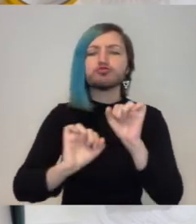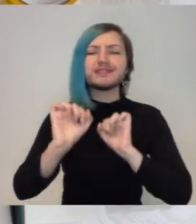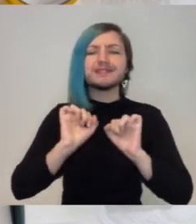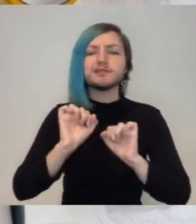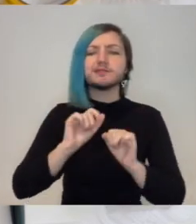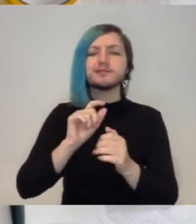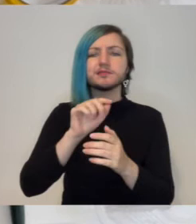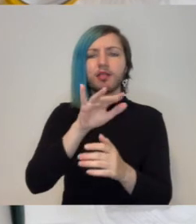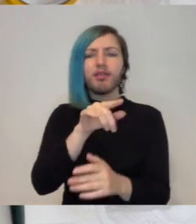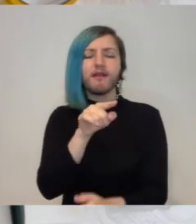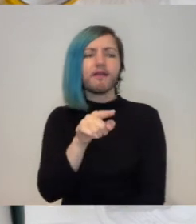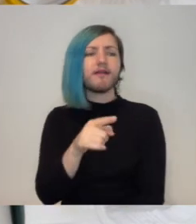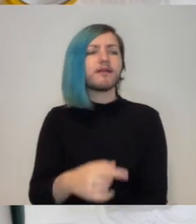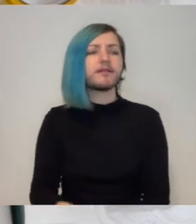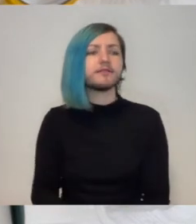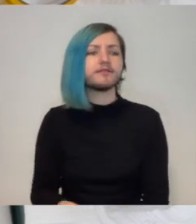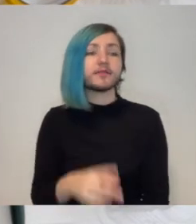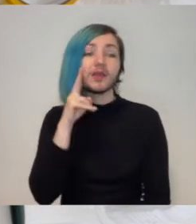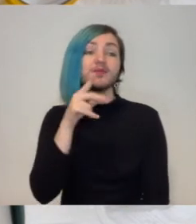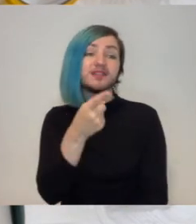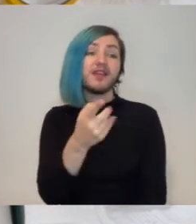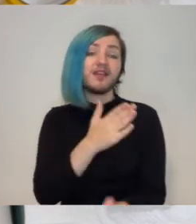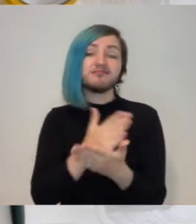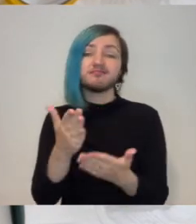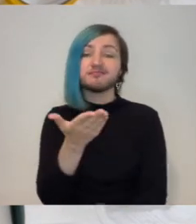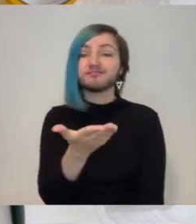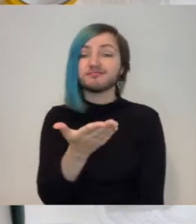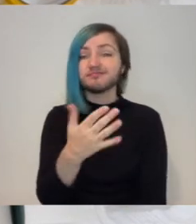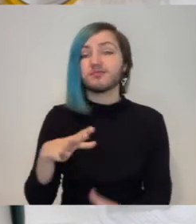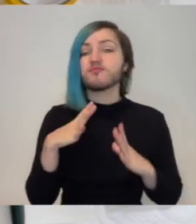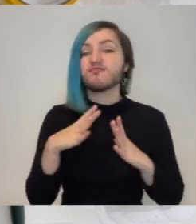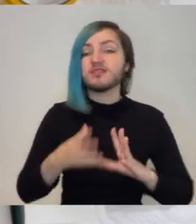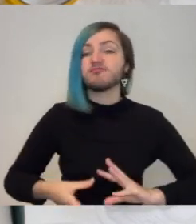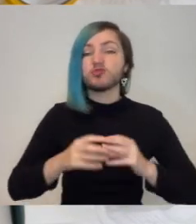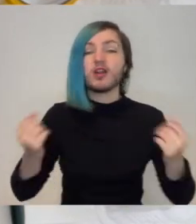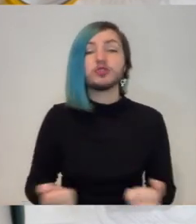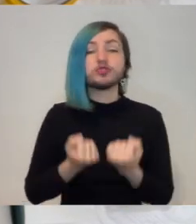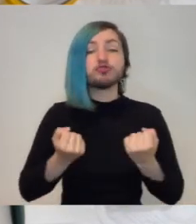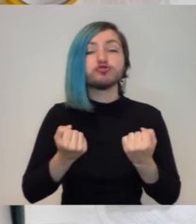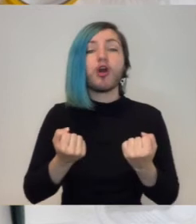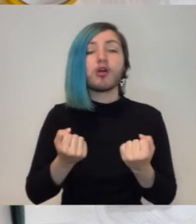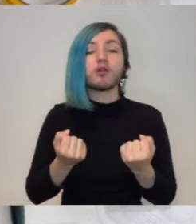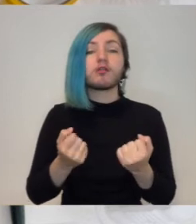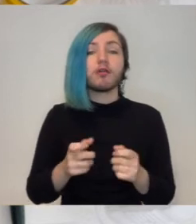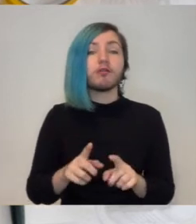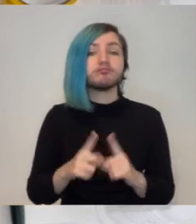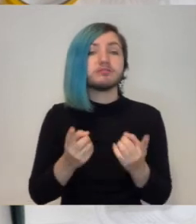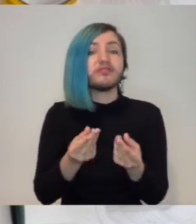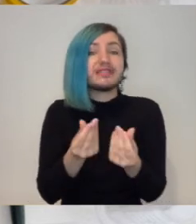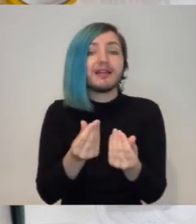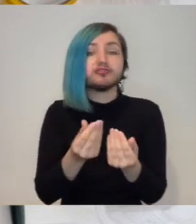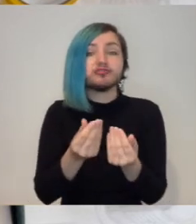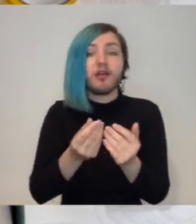I've created. And you can see it's already created a strong texture between